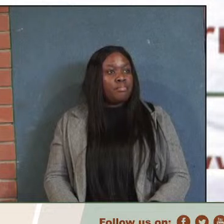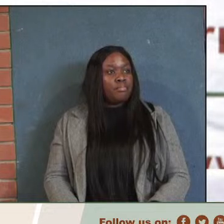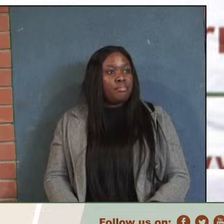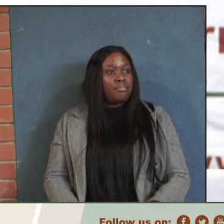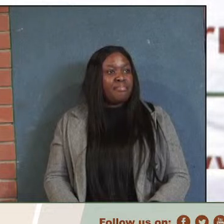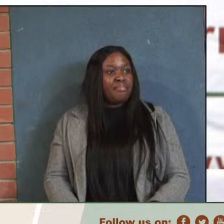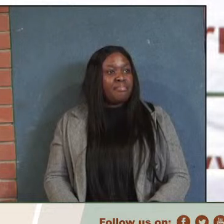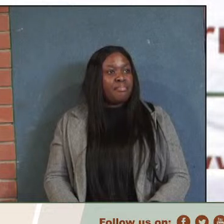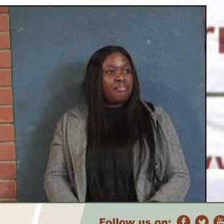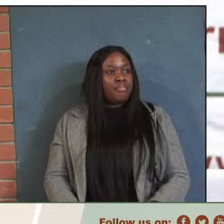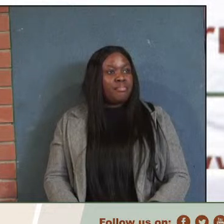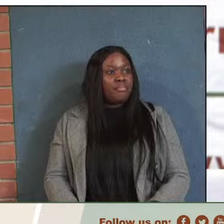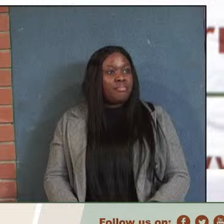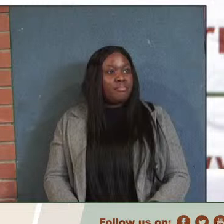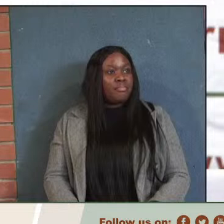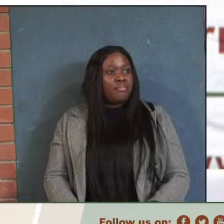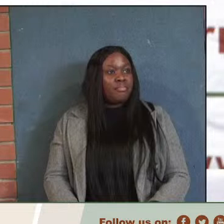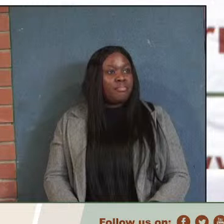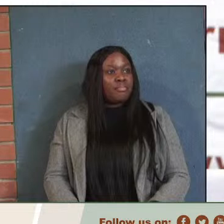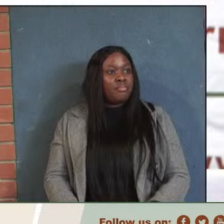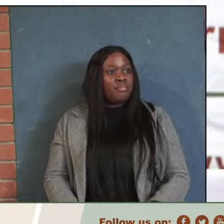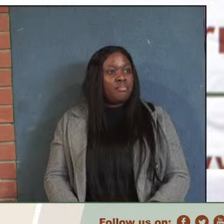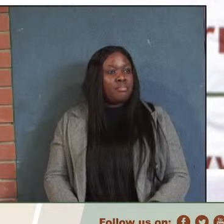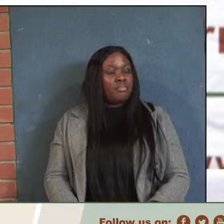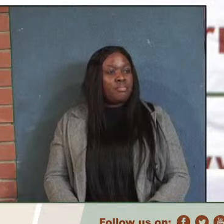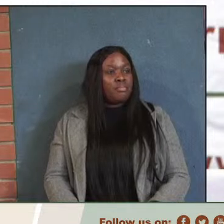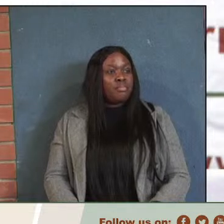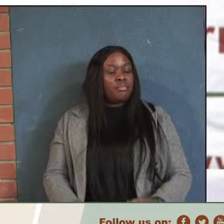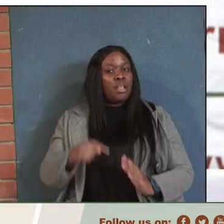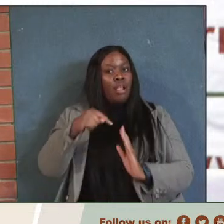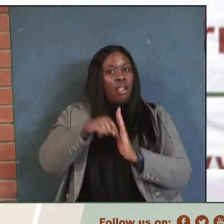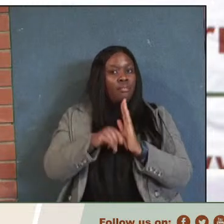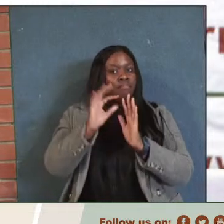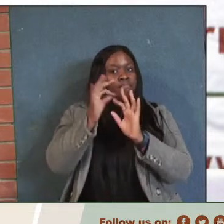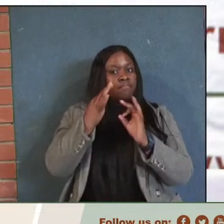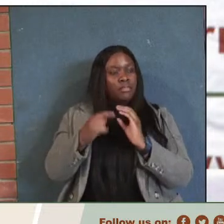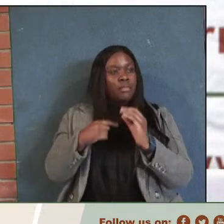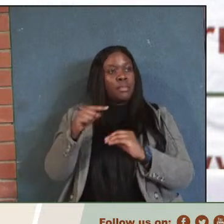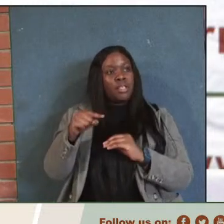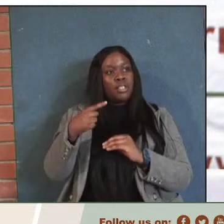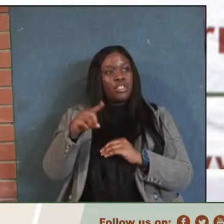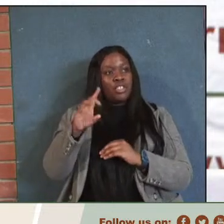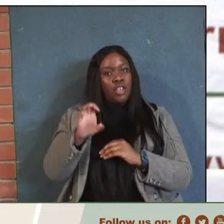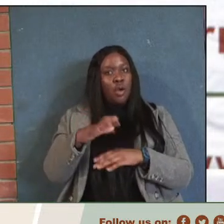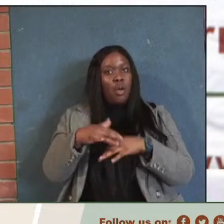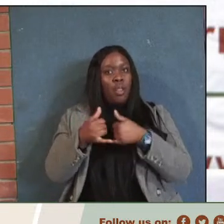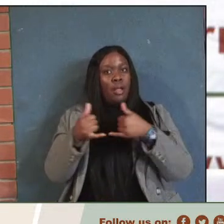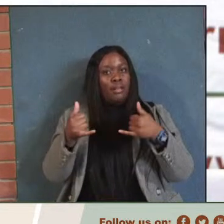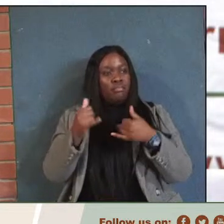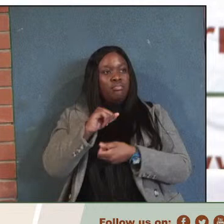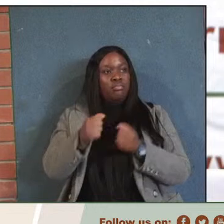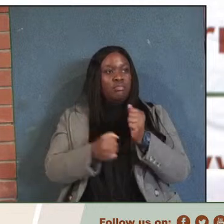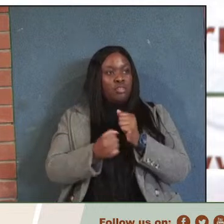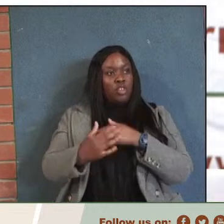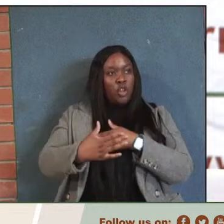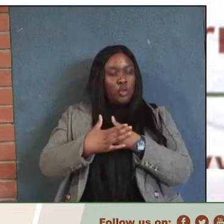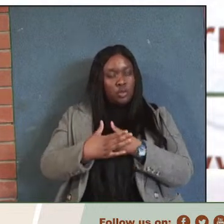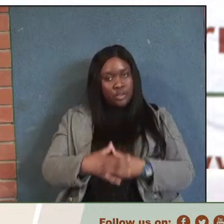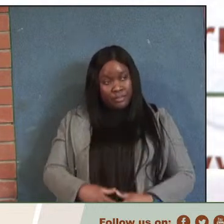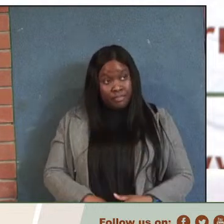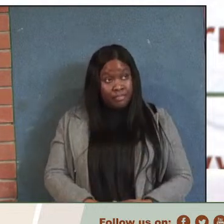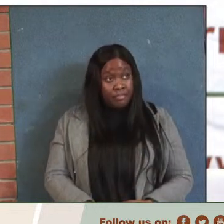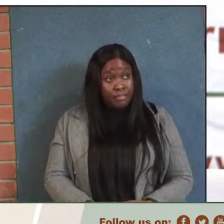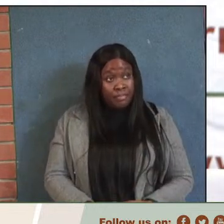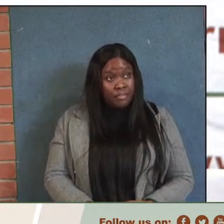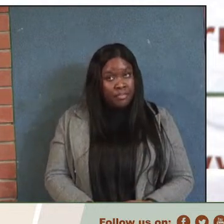I now declare the debate, the in-depth analysis of the online registration for Gauteng School closed.